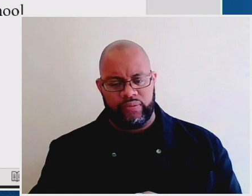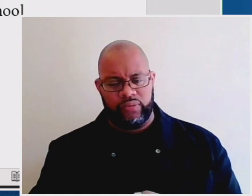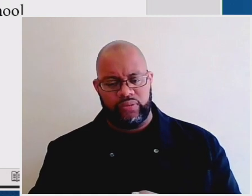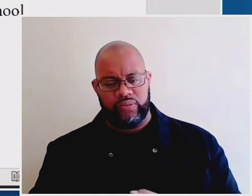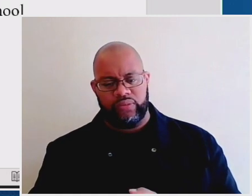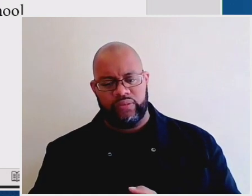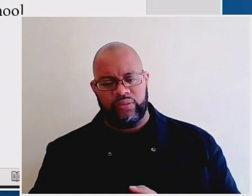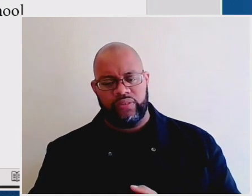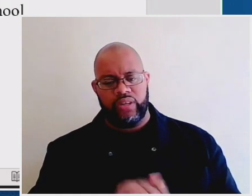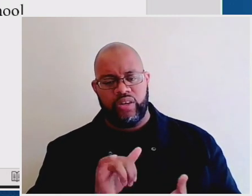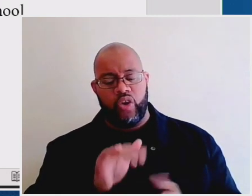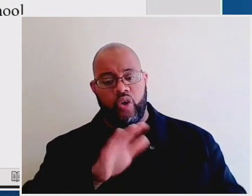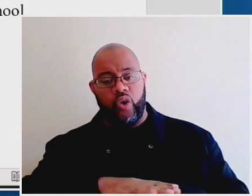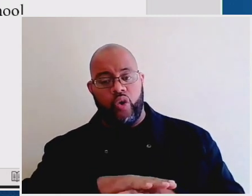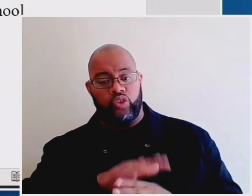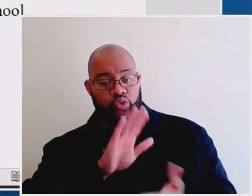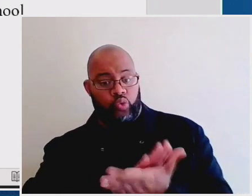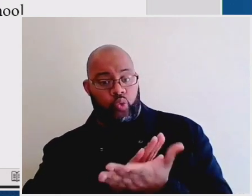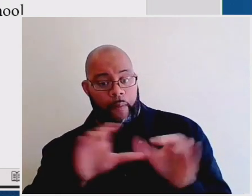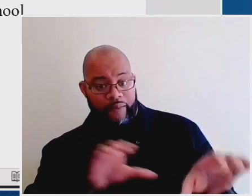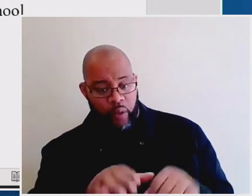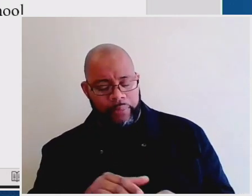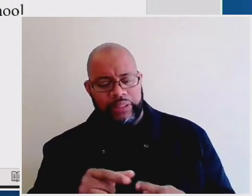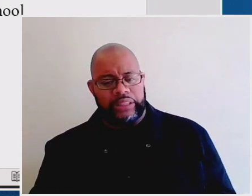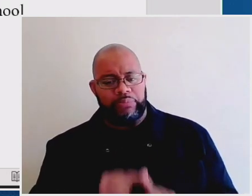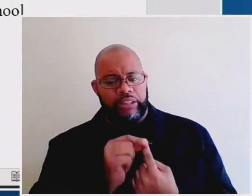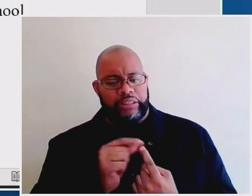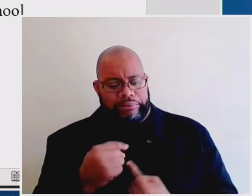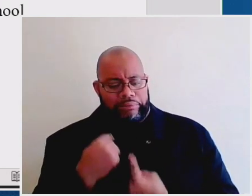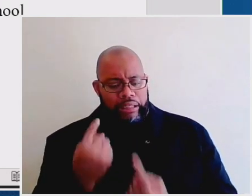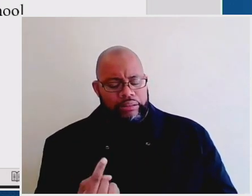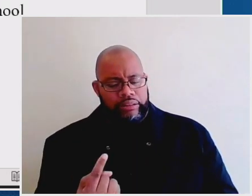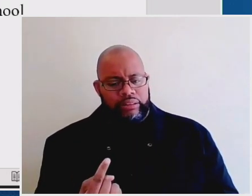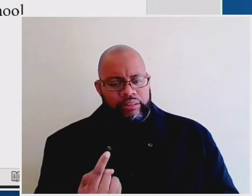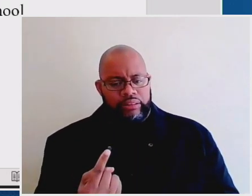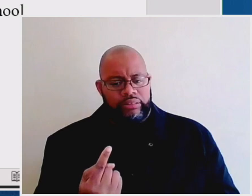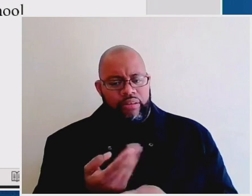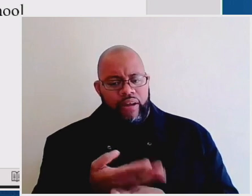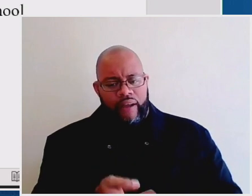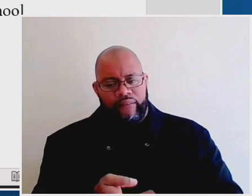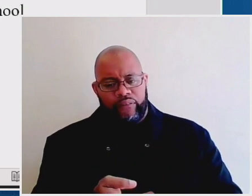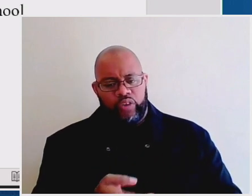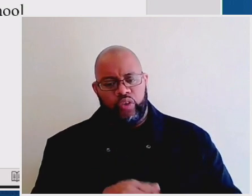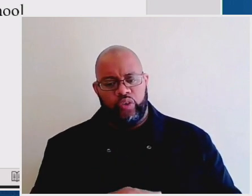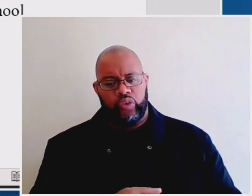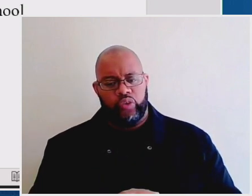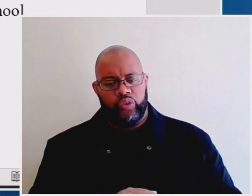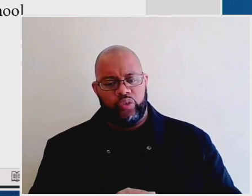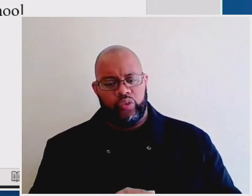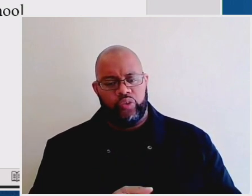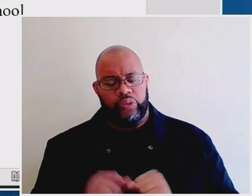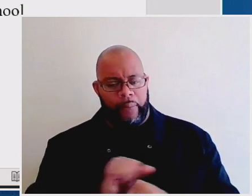on academic performance, especially since after the